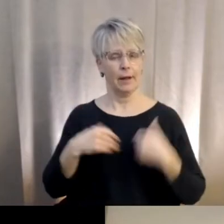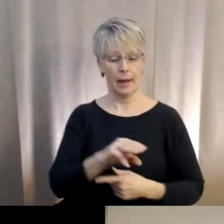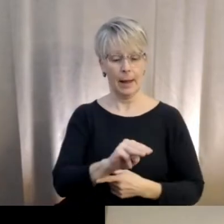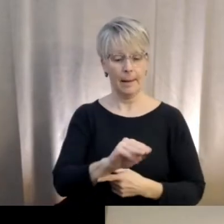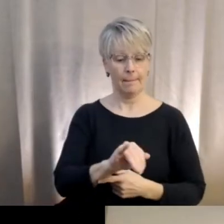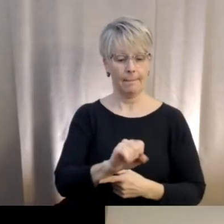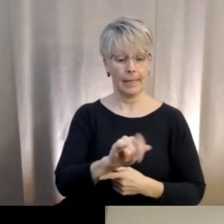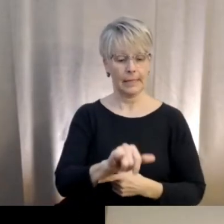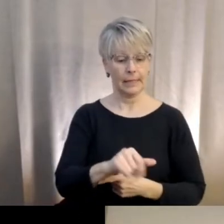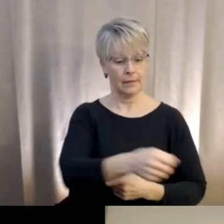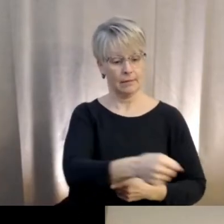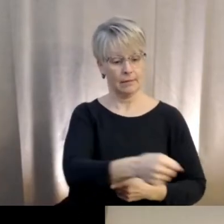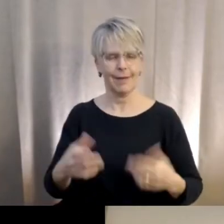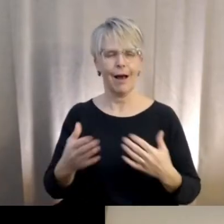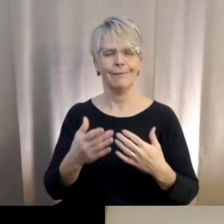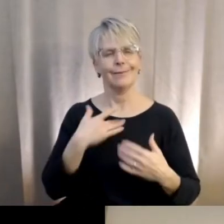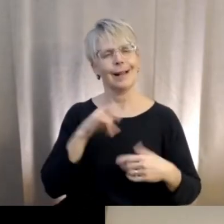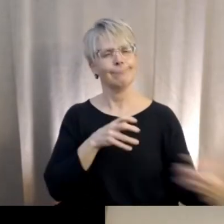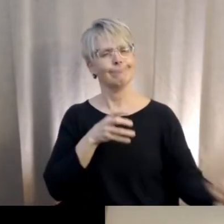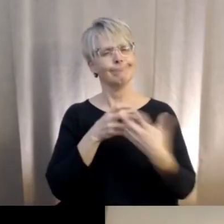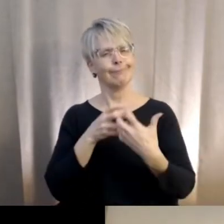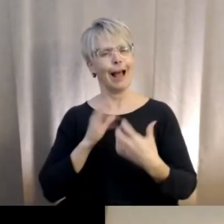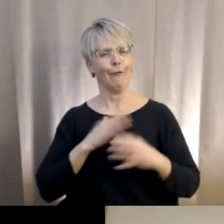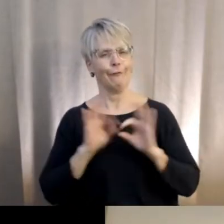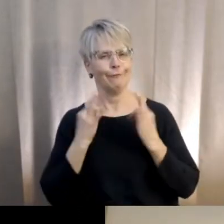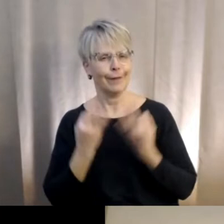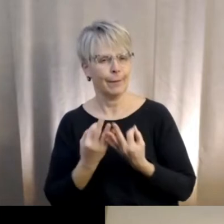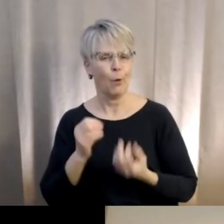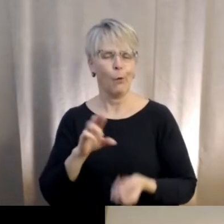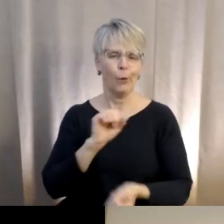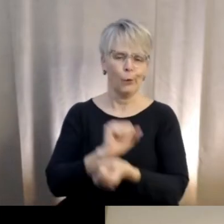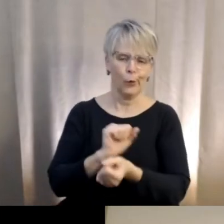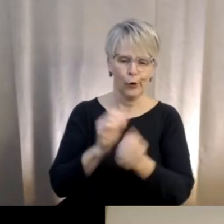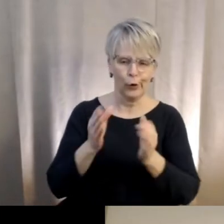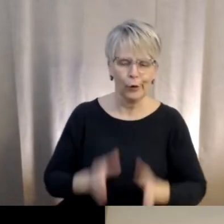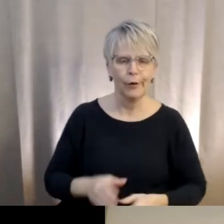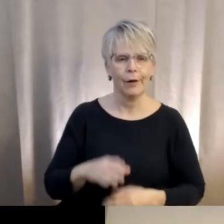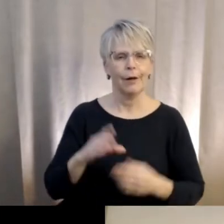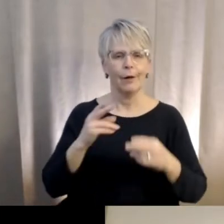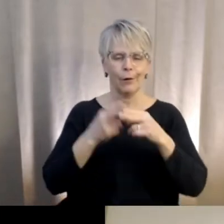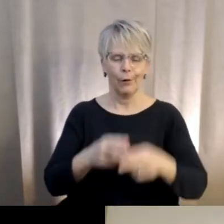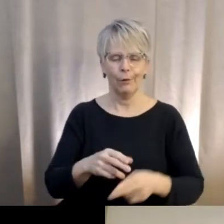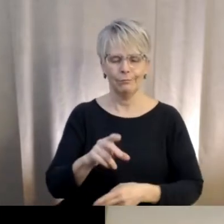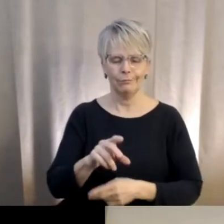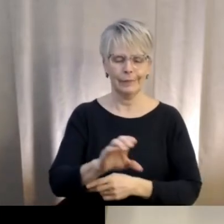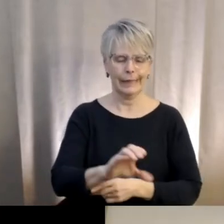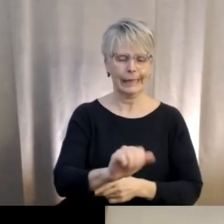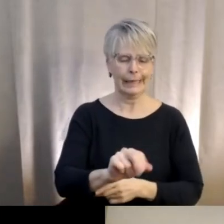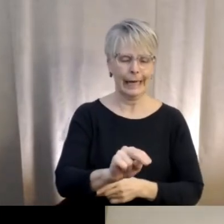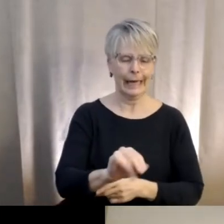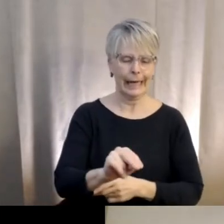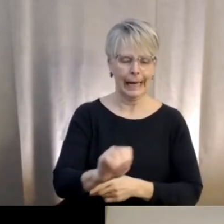in as kind of a family member or an employee or a canine paramedic, as we've sometimes tagged her